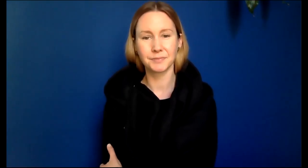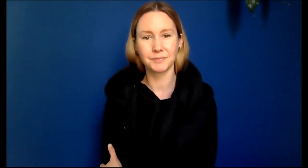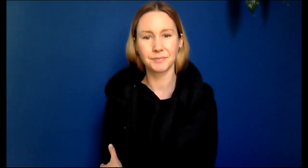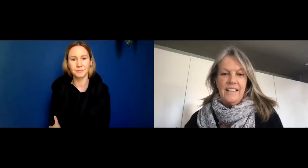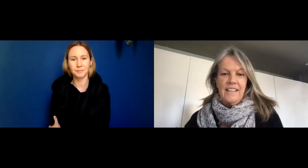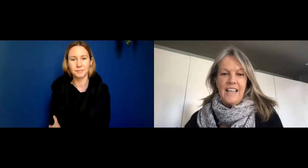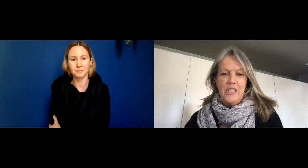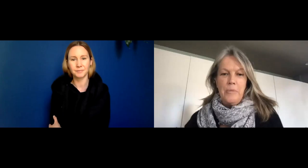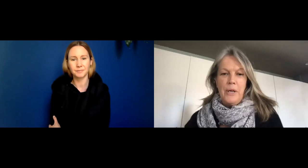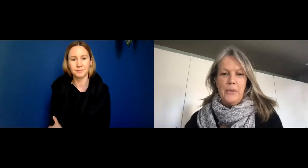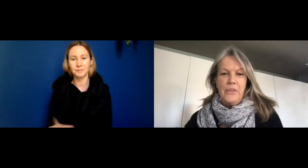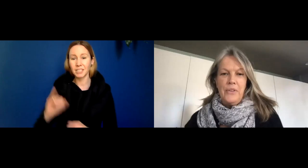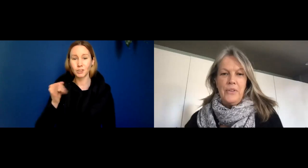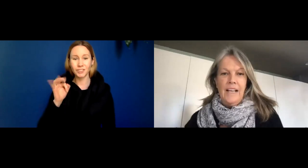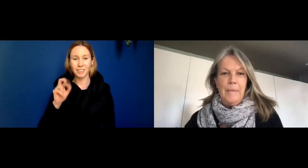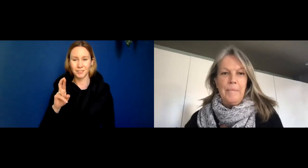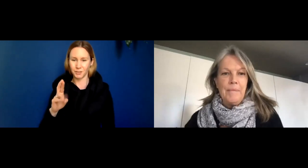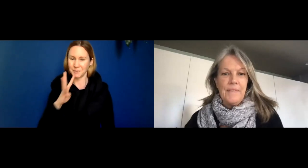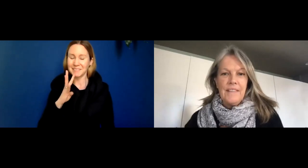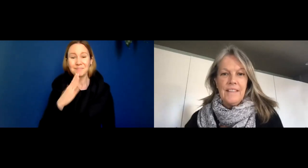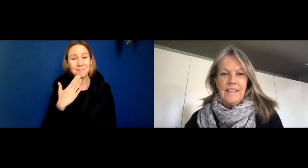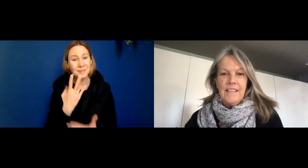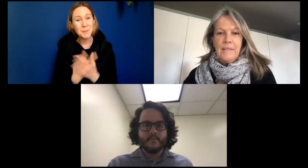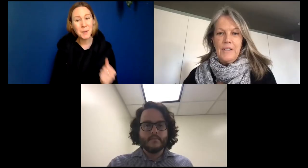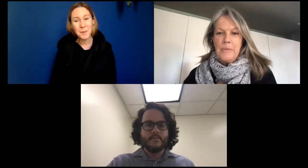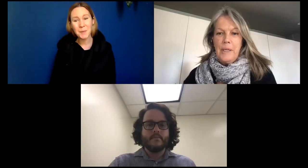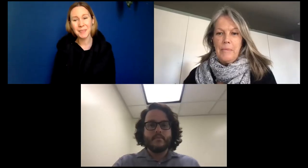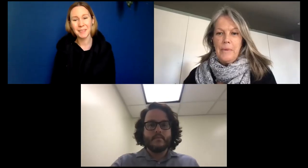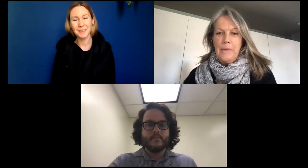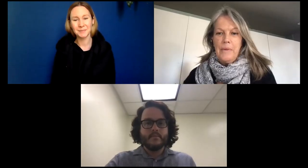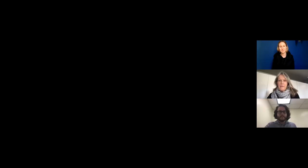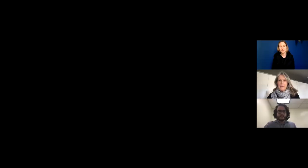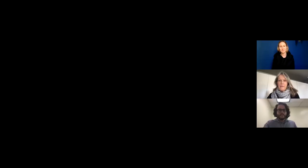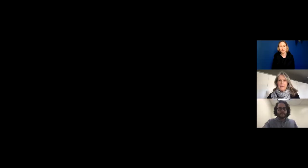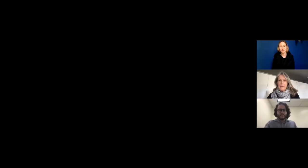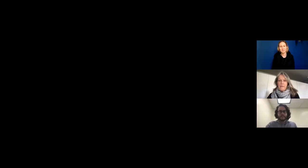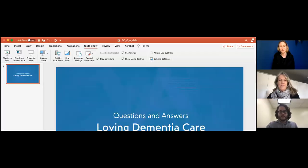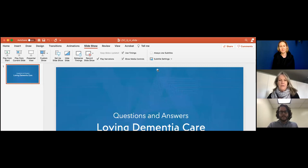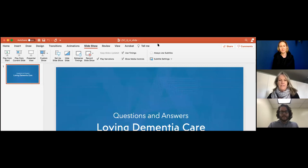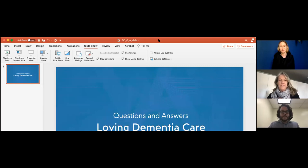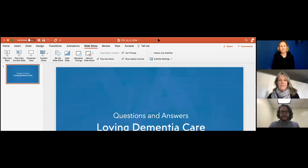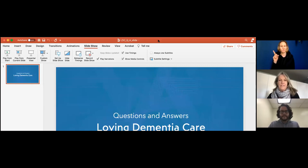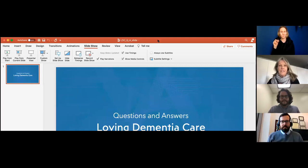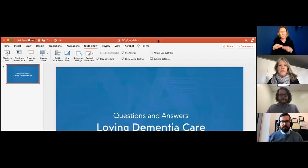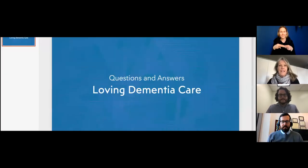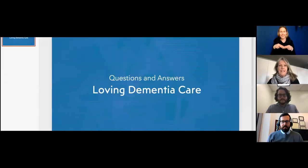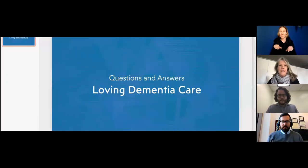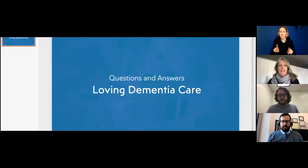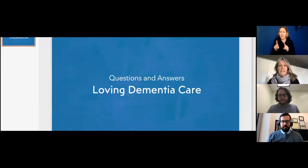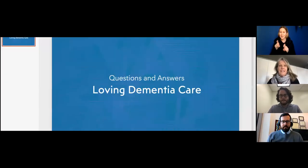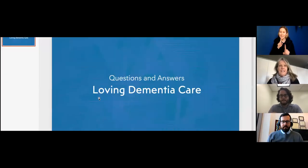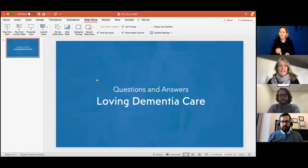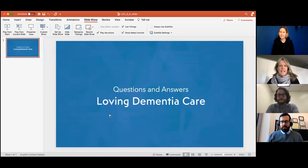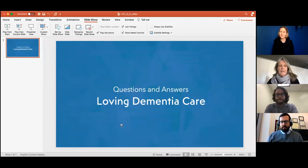that's great thank you both let just put up one other slide while we do the Q&A